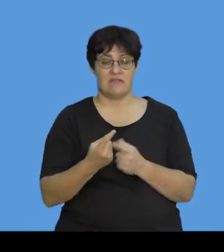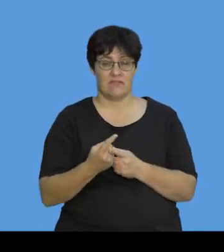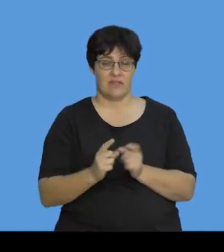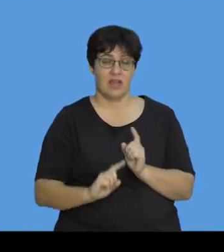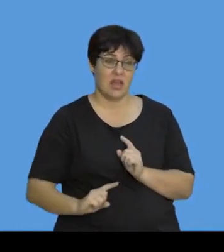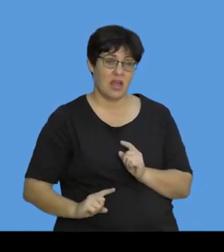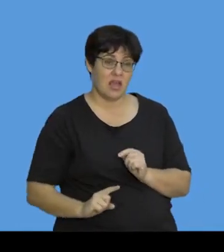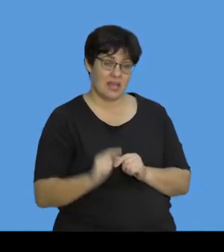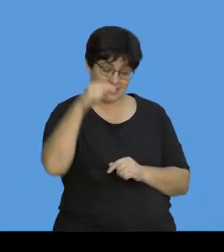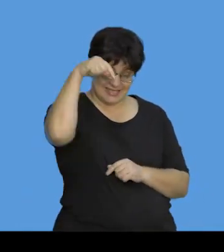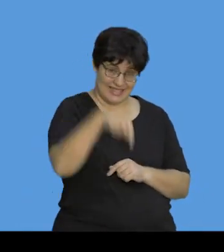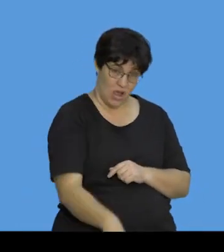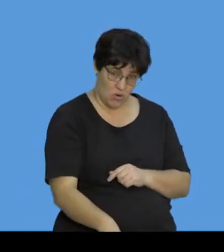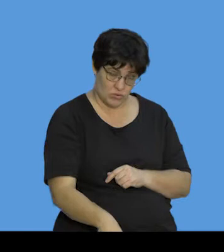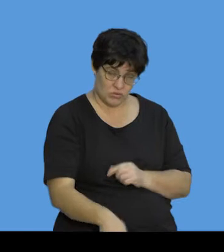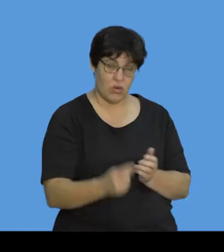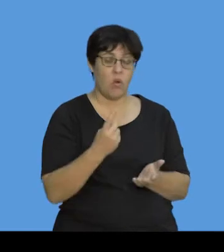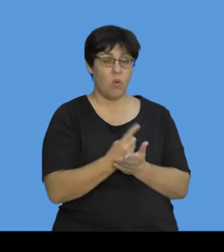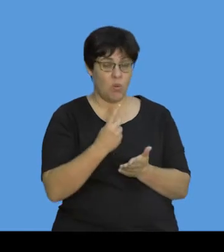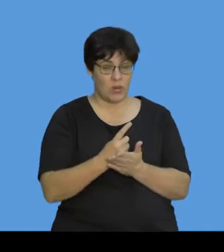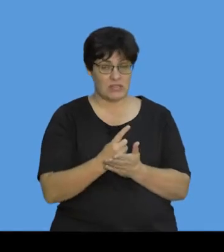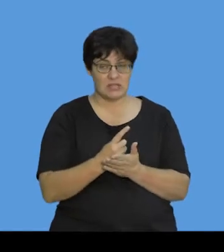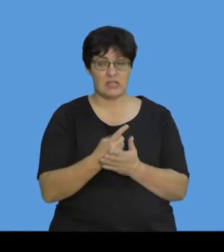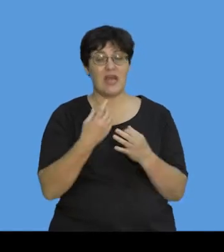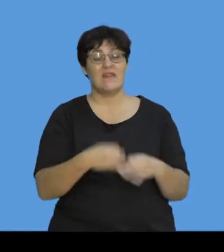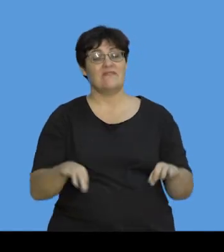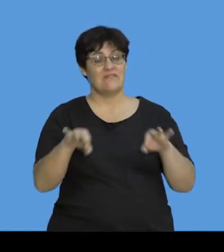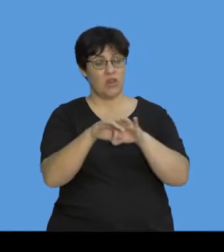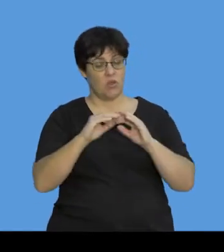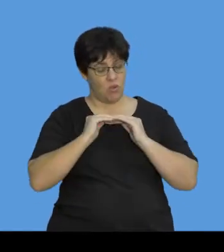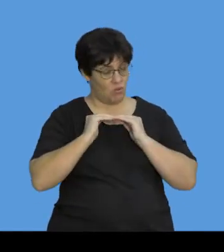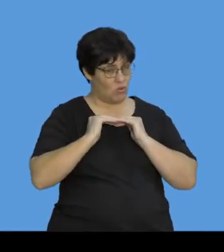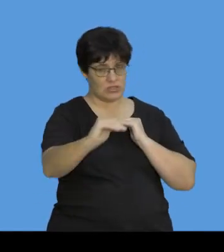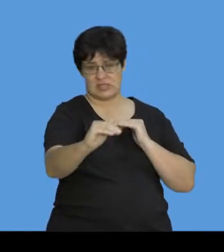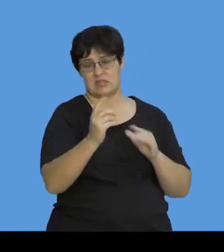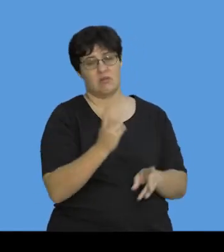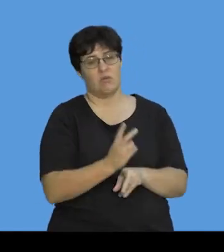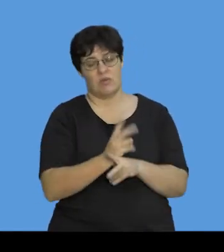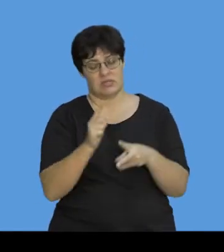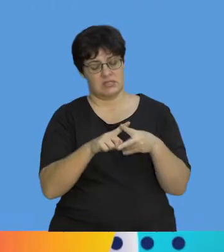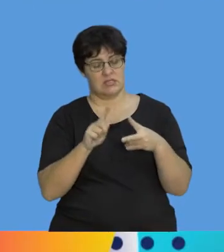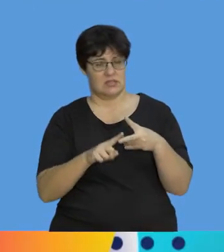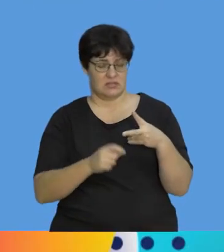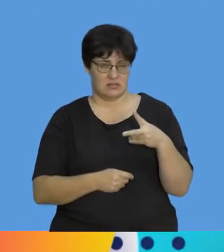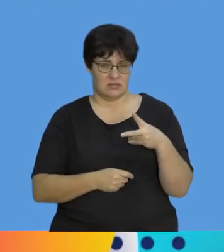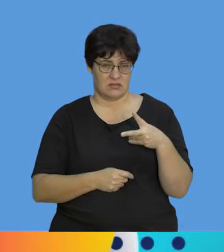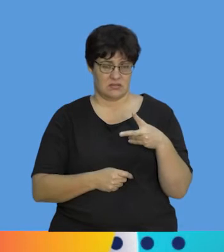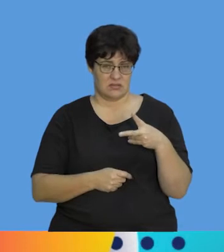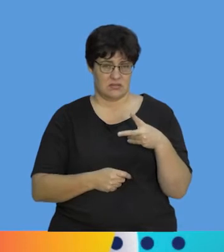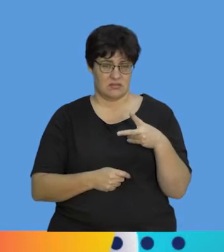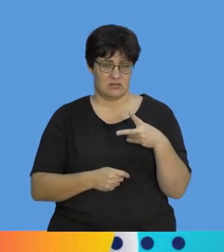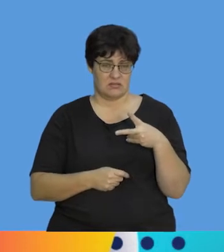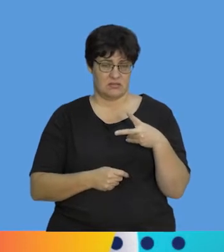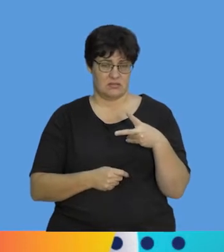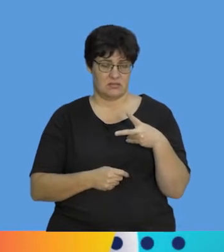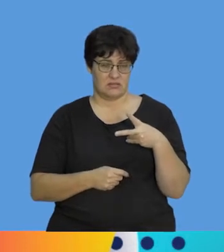that's always down, and it has a value that's always constant. Those two things